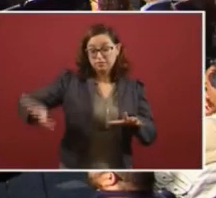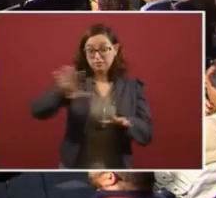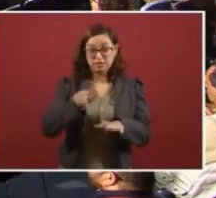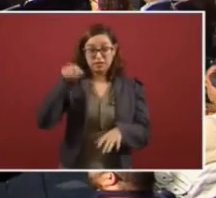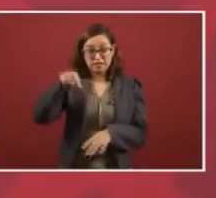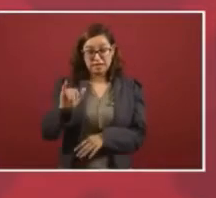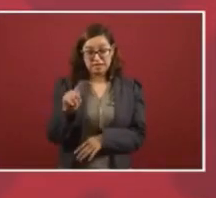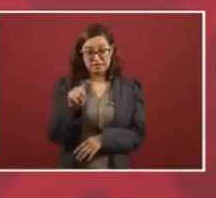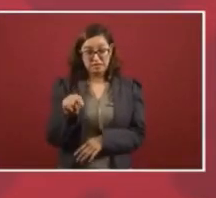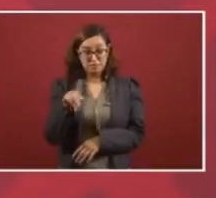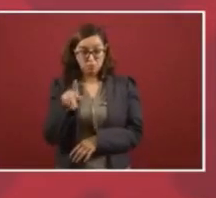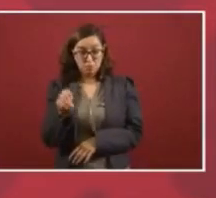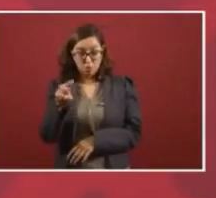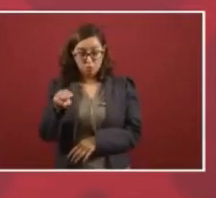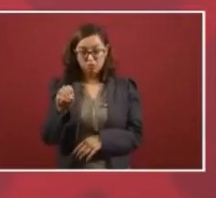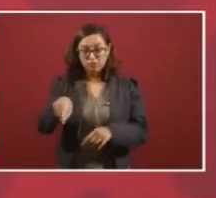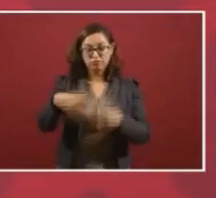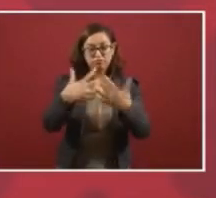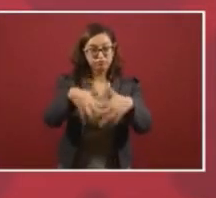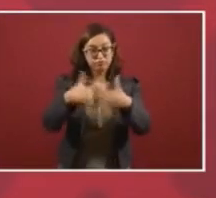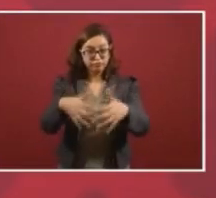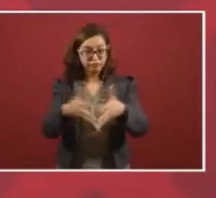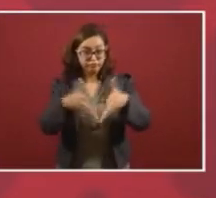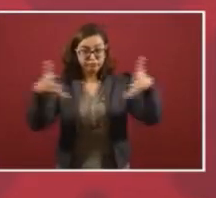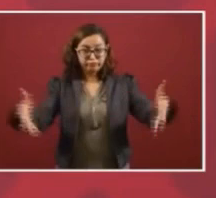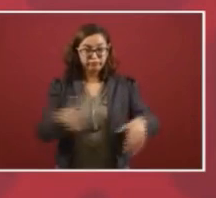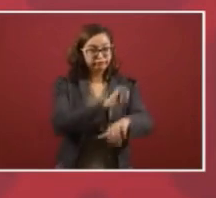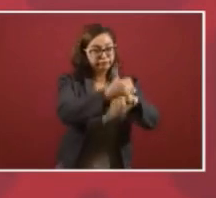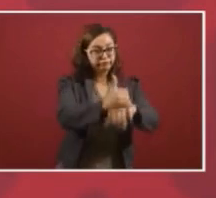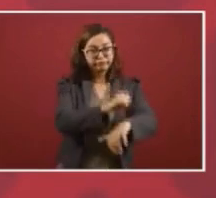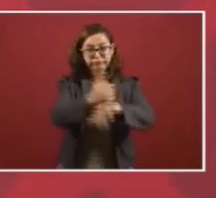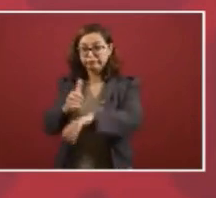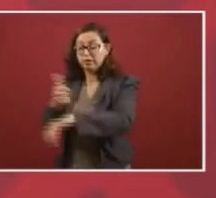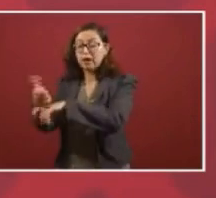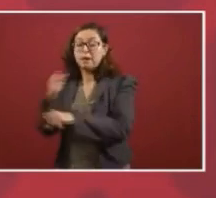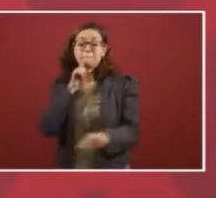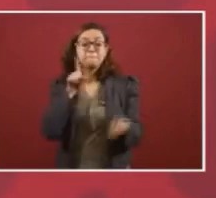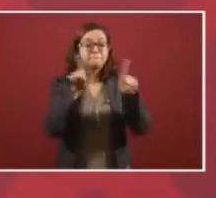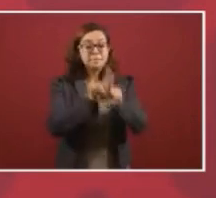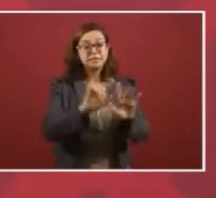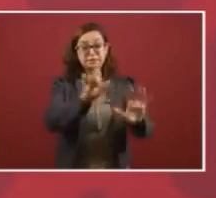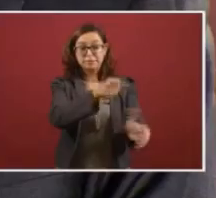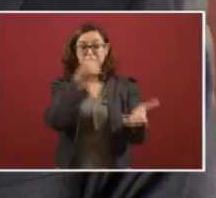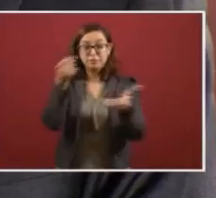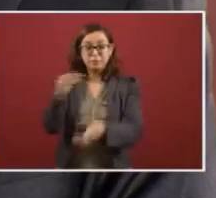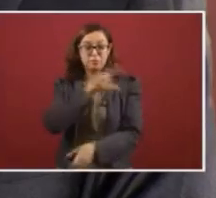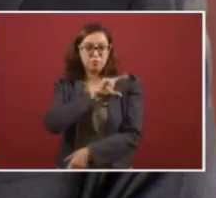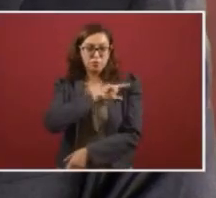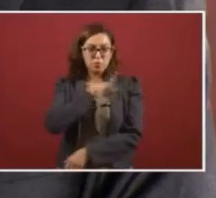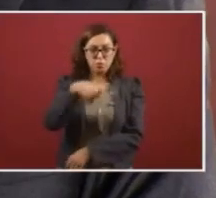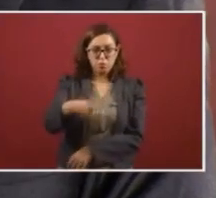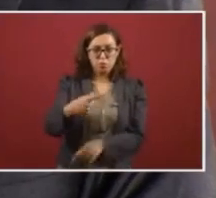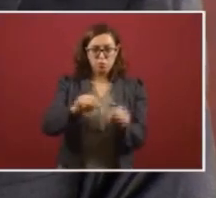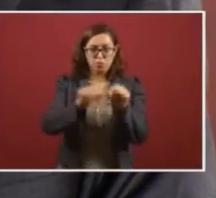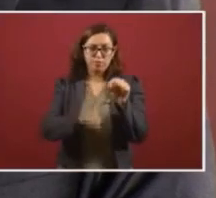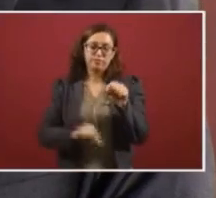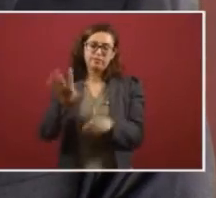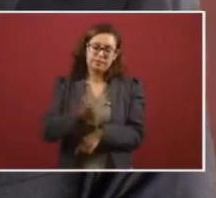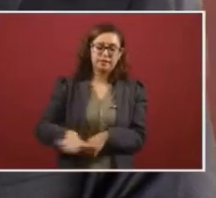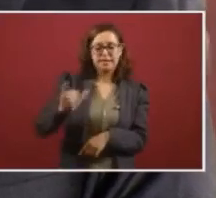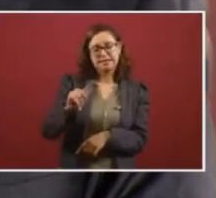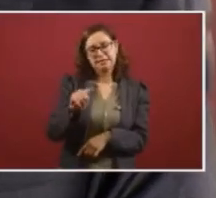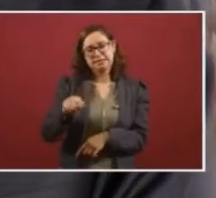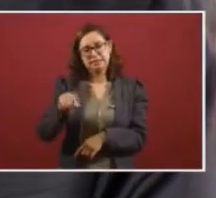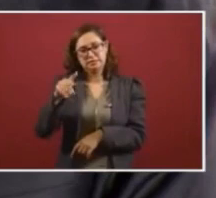and all the zone of Istmo. And there will be investment, private investment, national, in